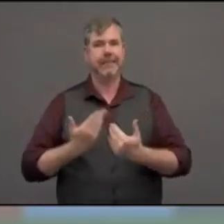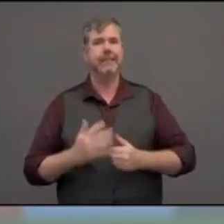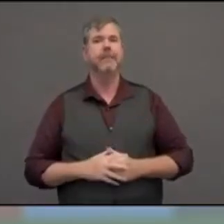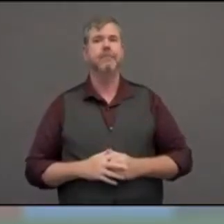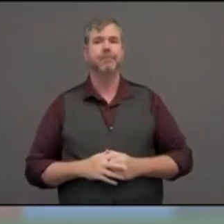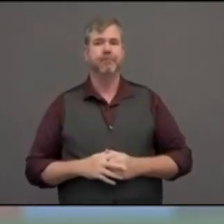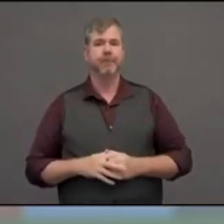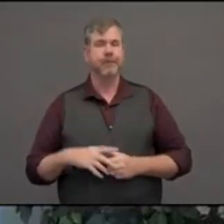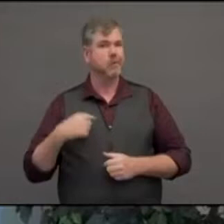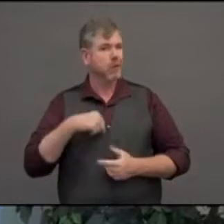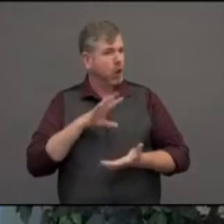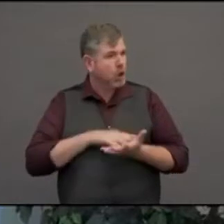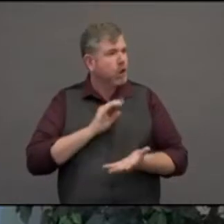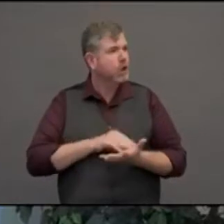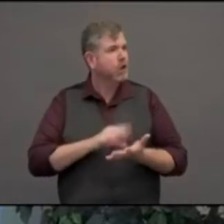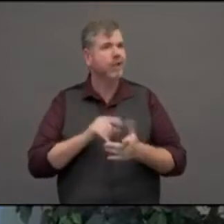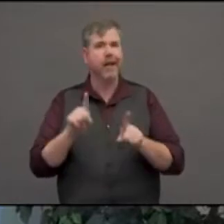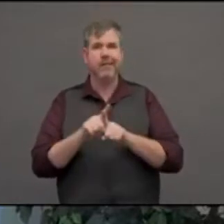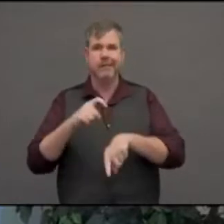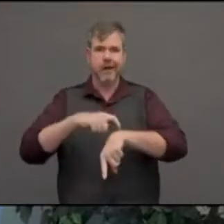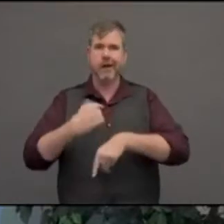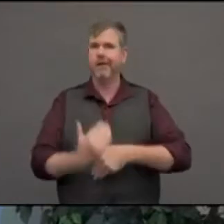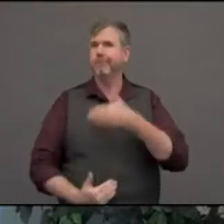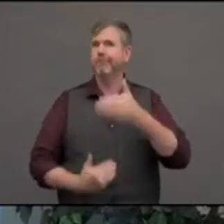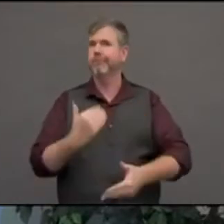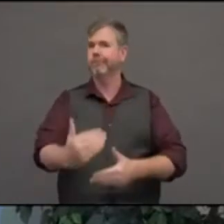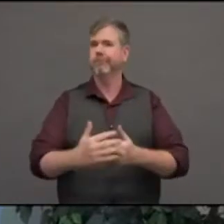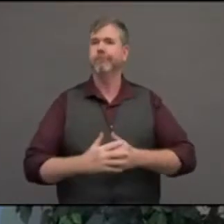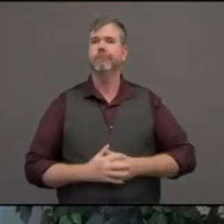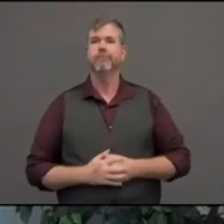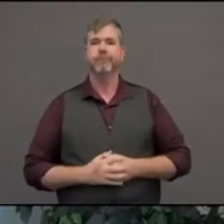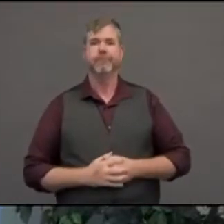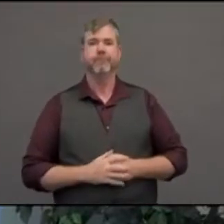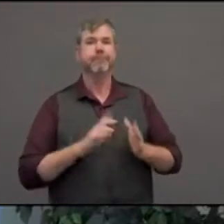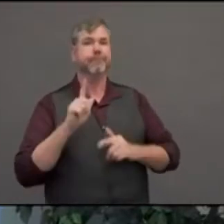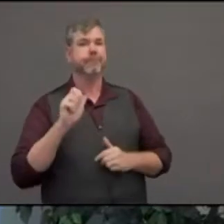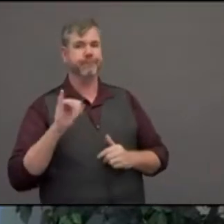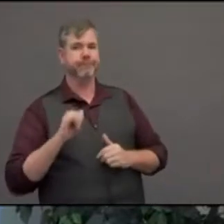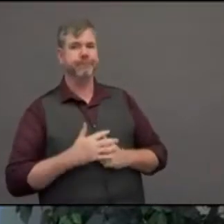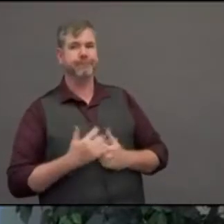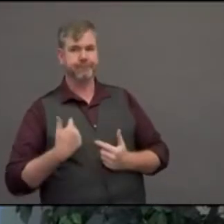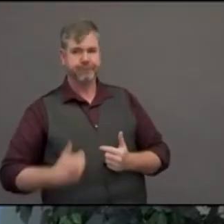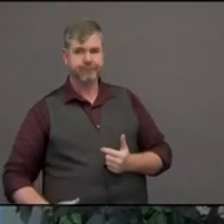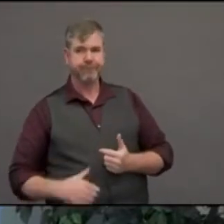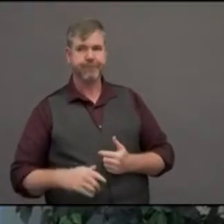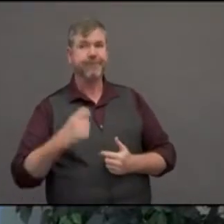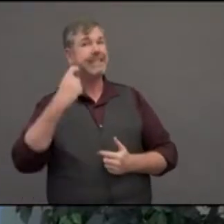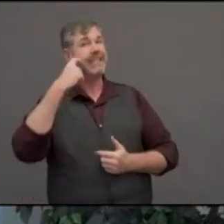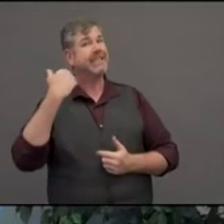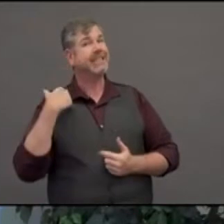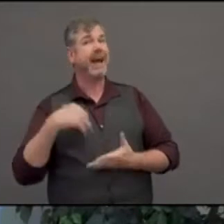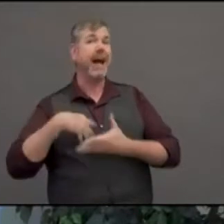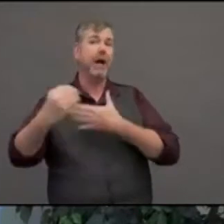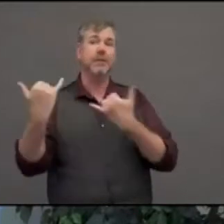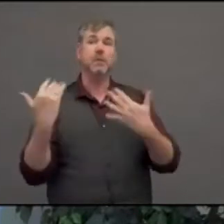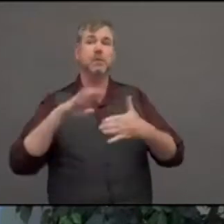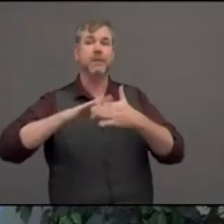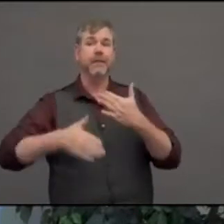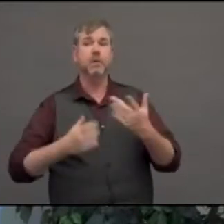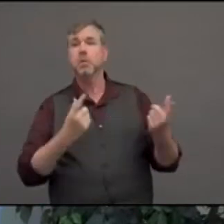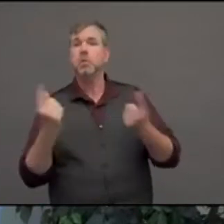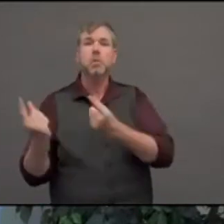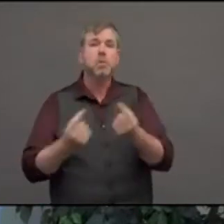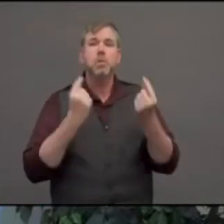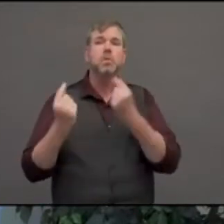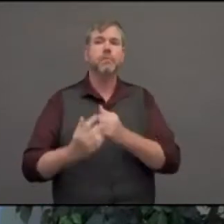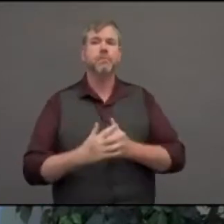So I was out and about this weekend running some errands, and I was happy to see people actually, they